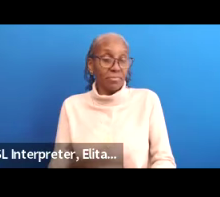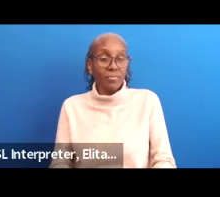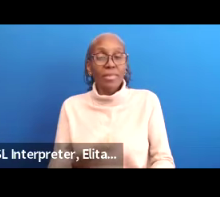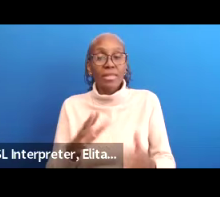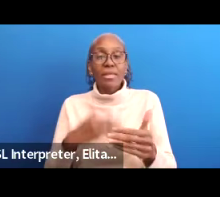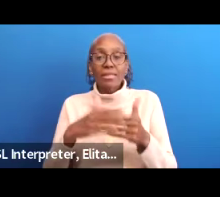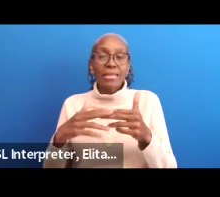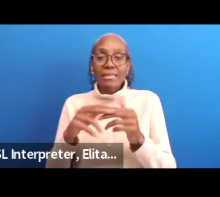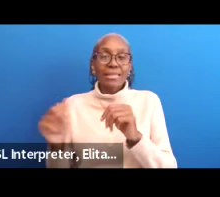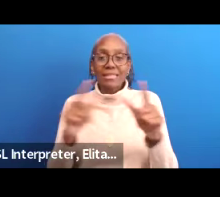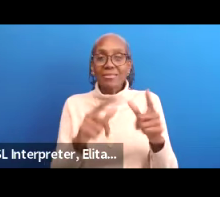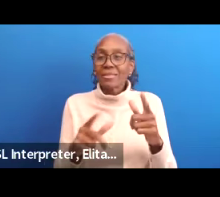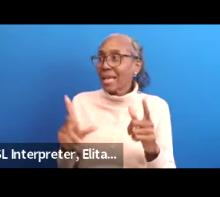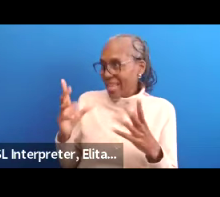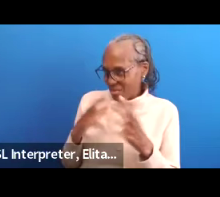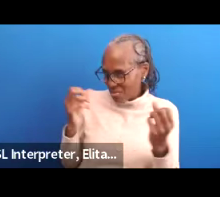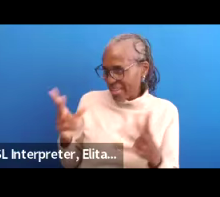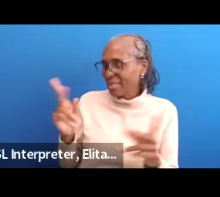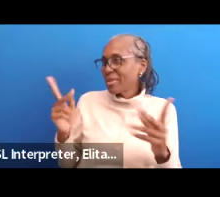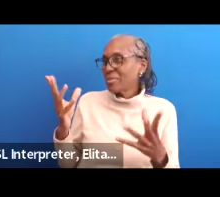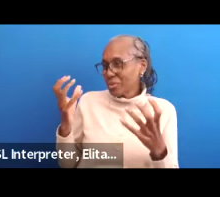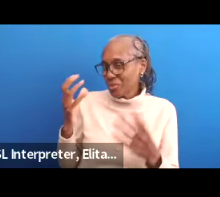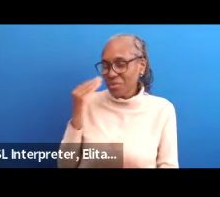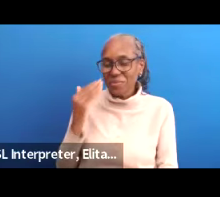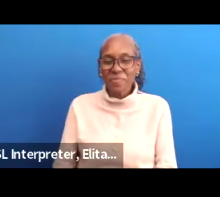Next And a lot slide. of people do.